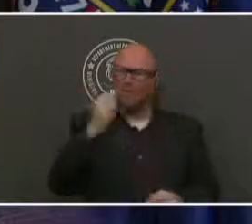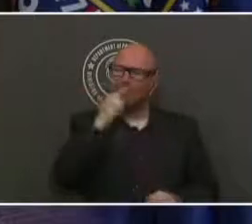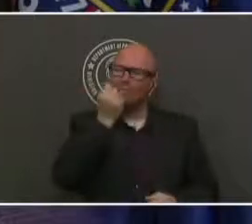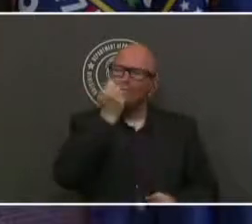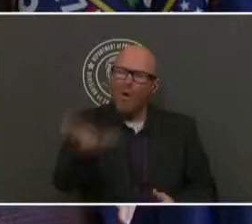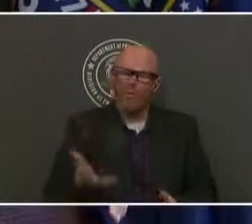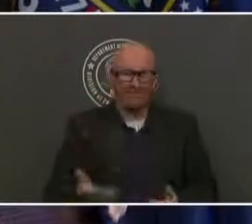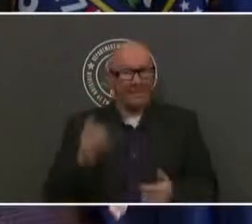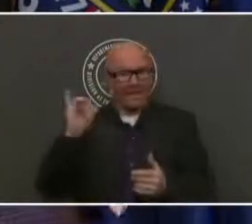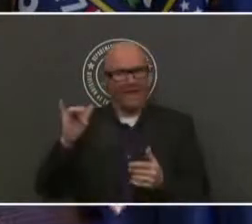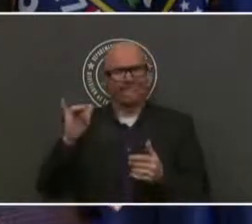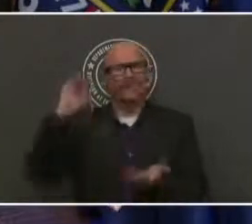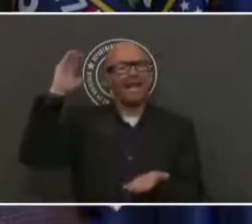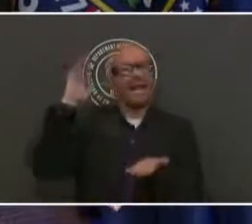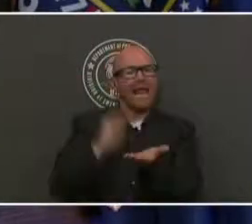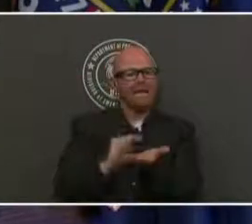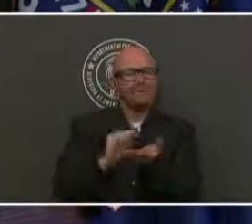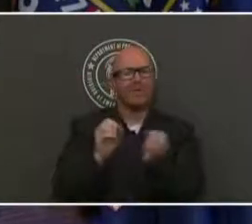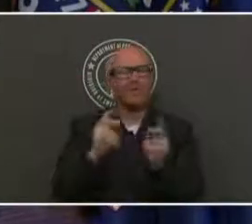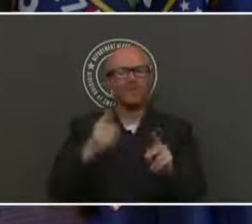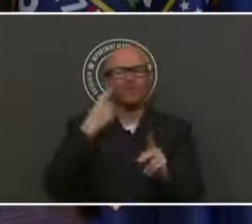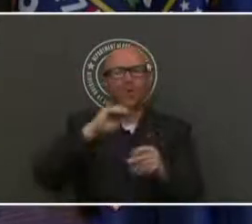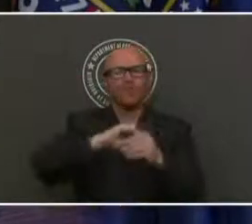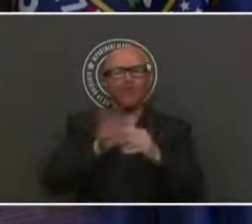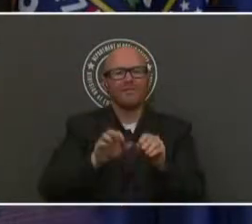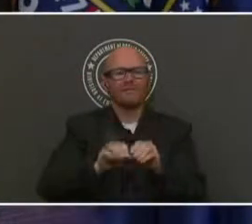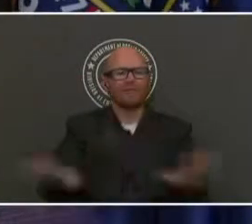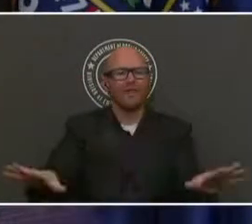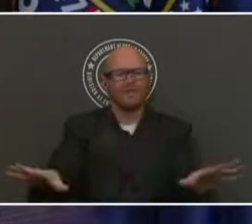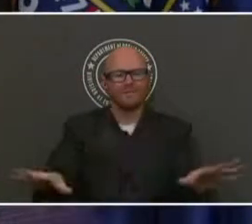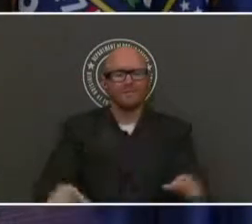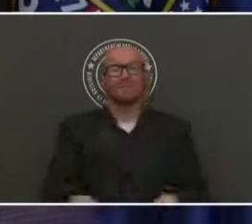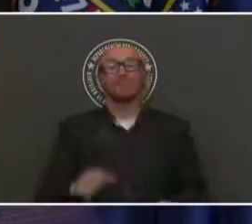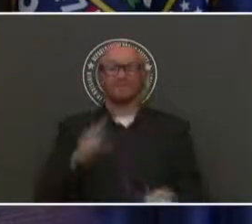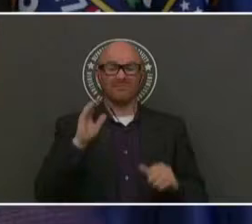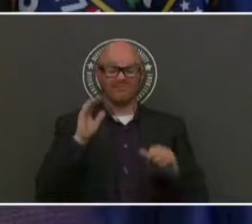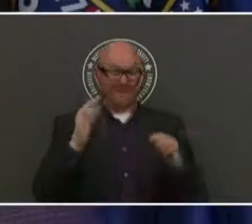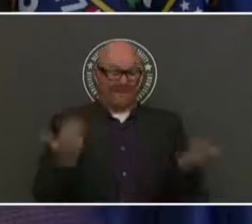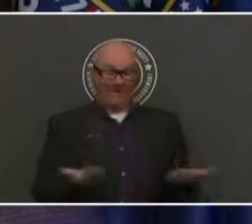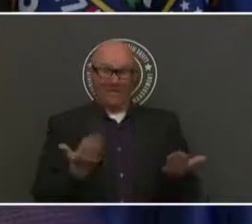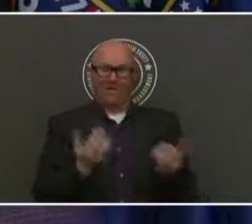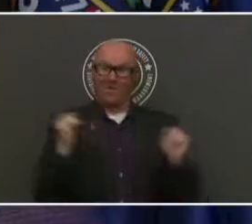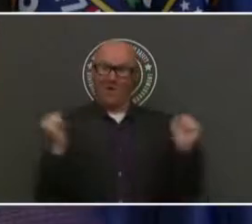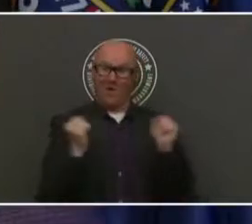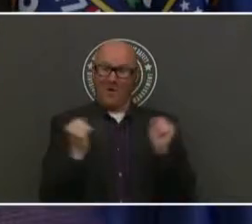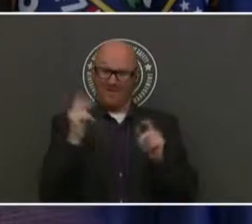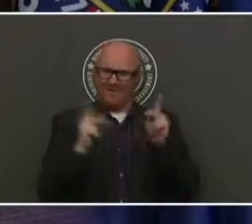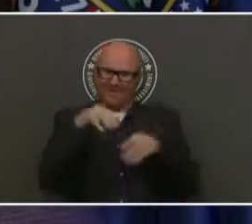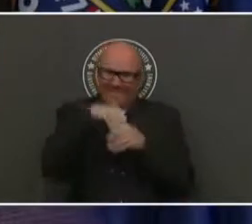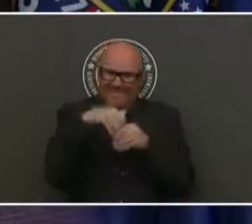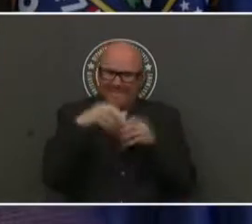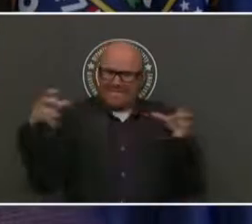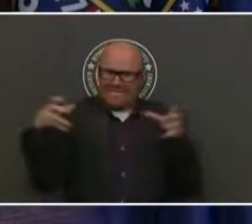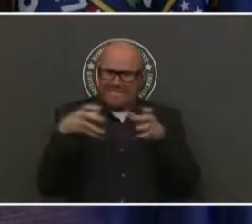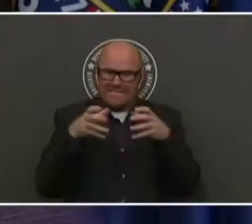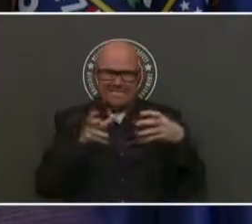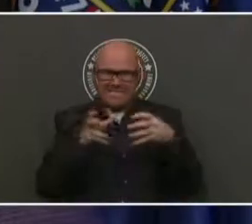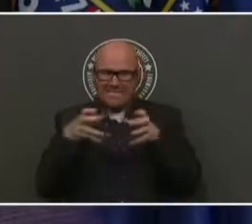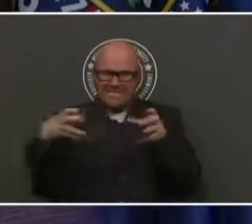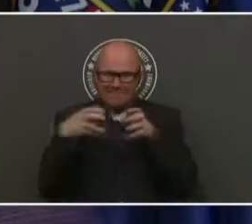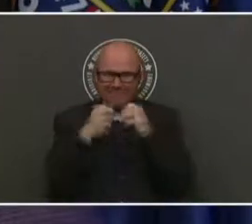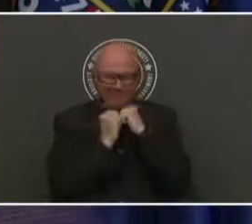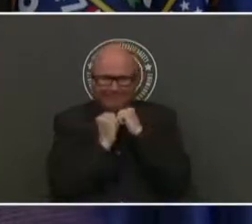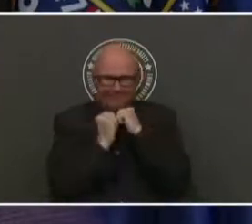less likely to transmit this disease compared to places where it's cold and we have to be inside together for much longer